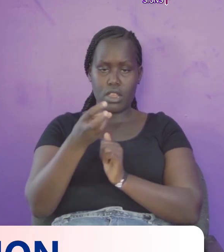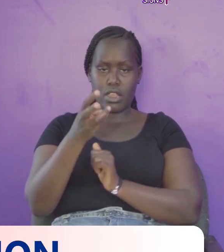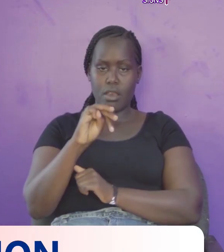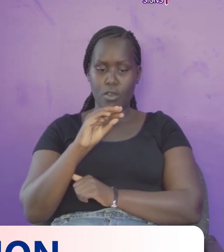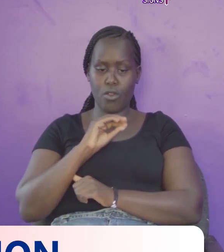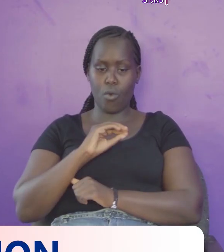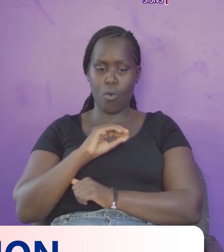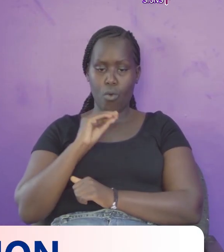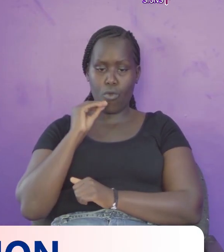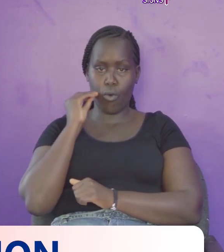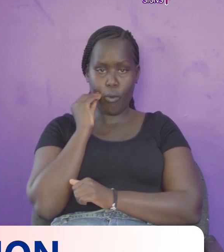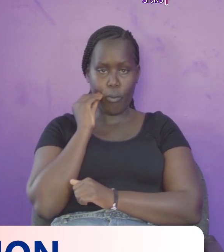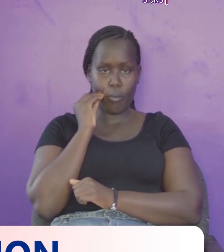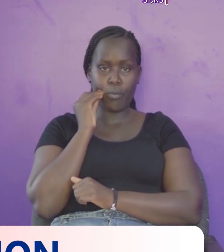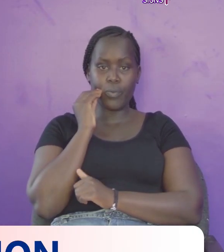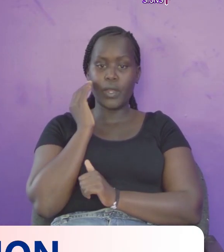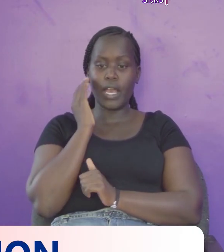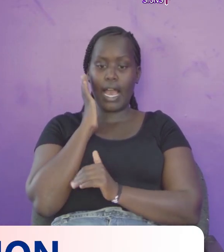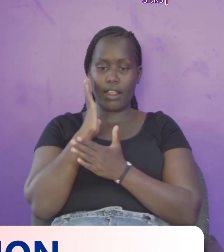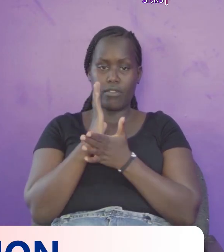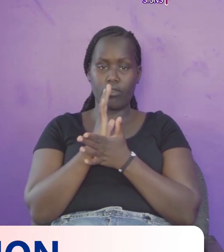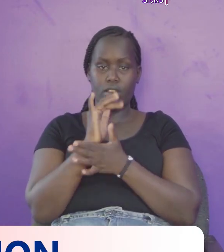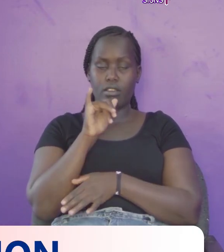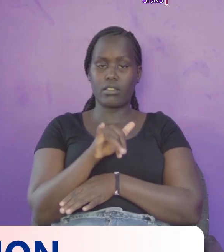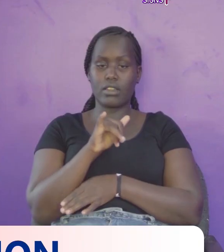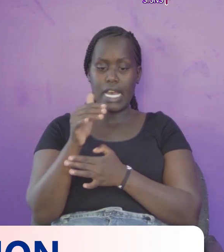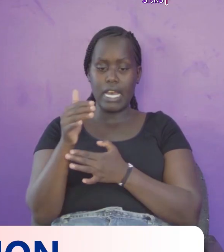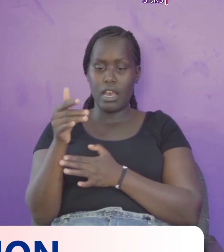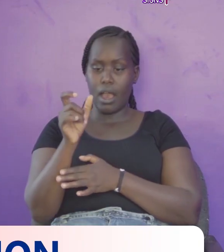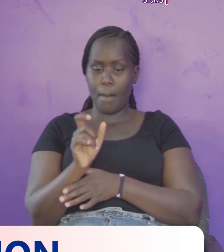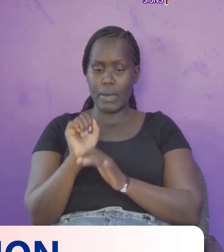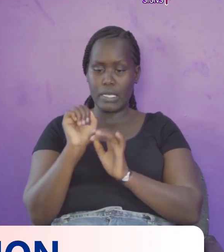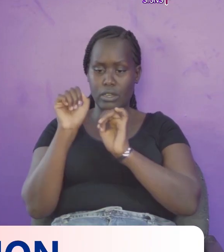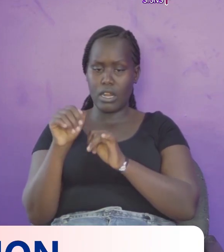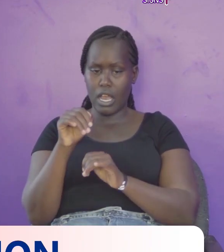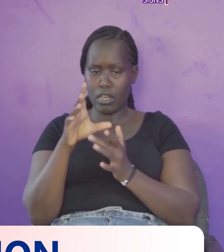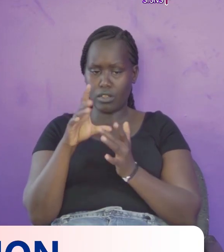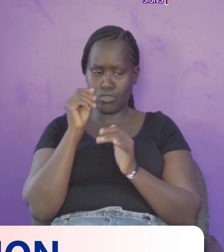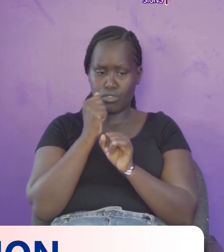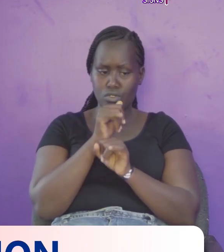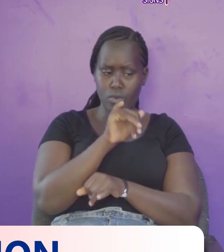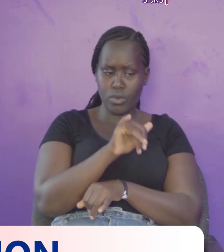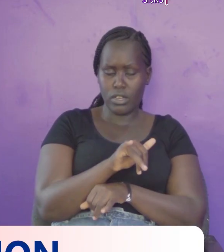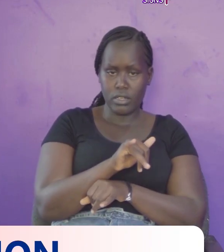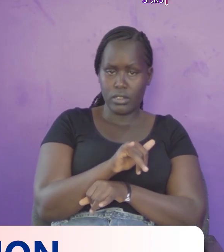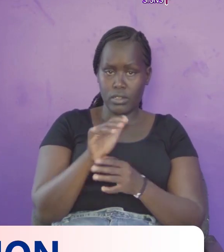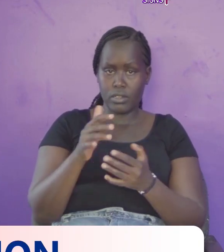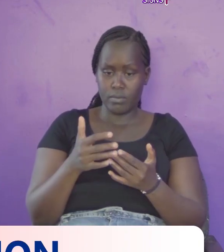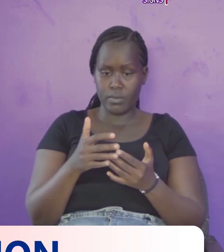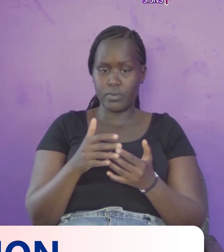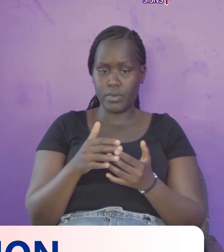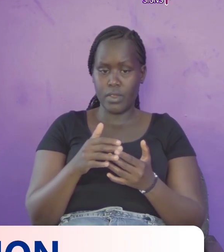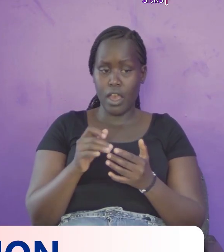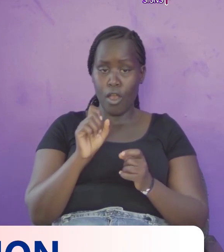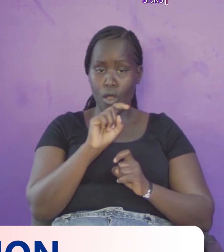Yes. And the fact that somebody could choose to do you that, Right. interrogate that